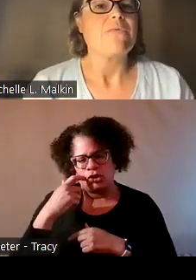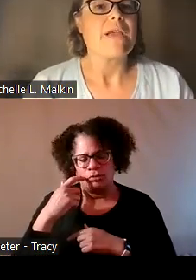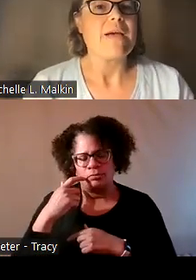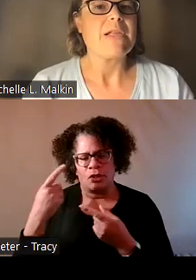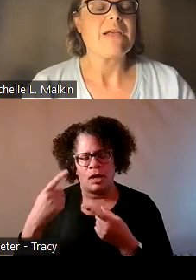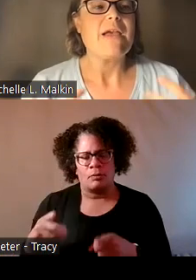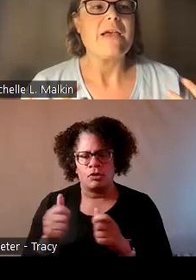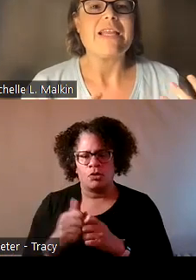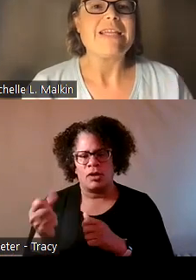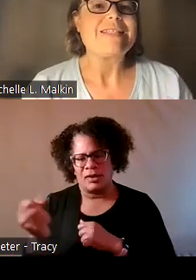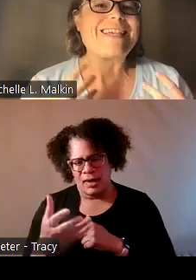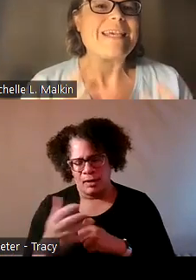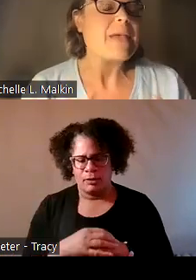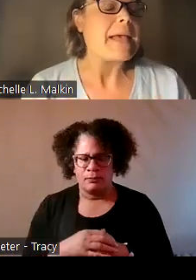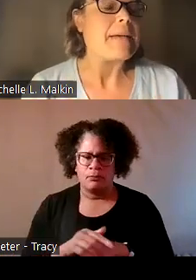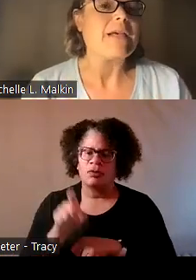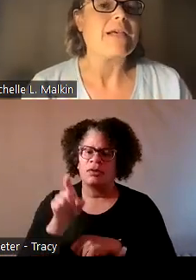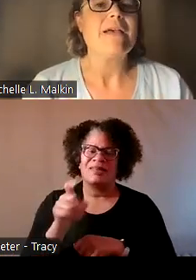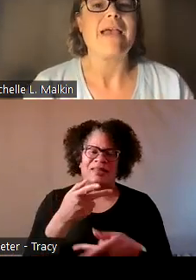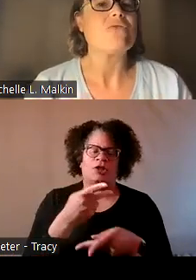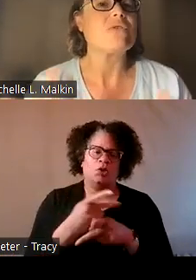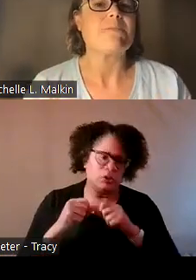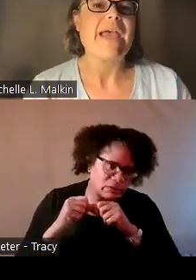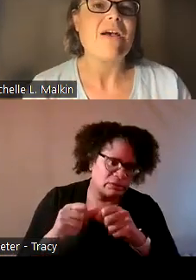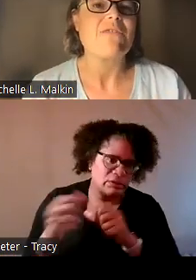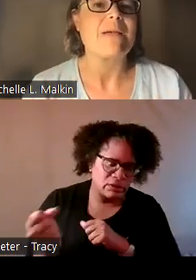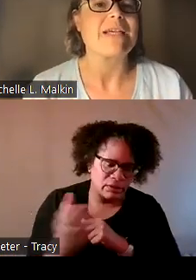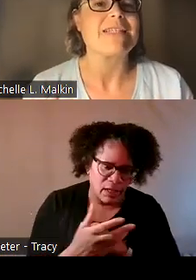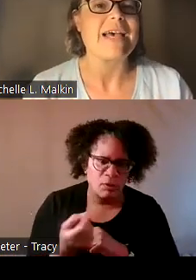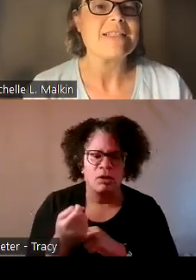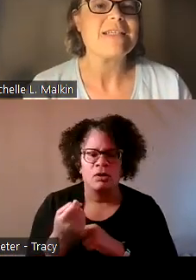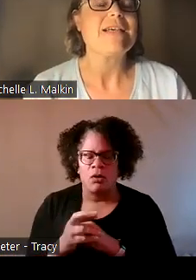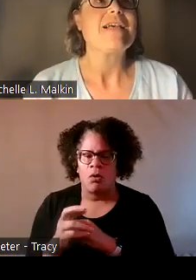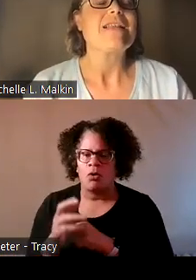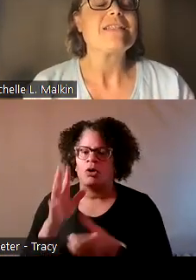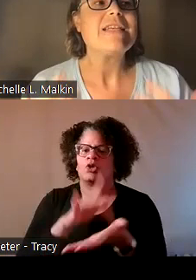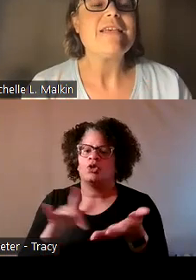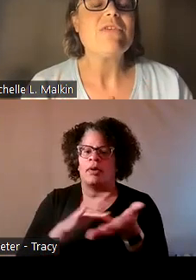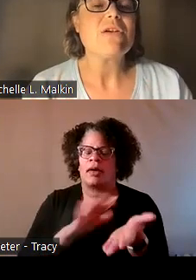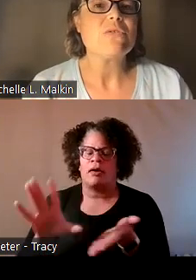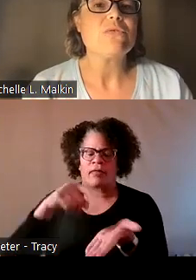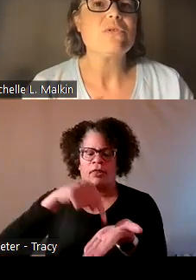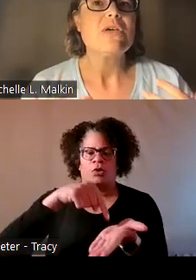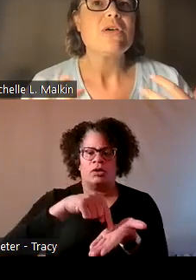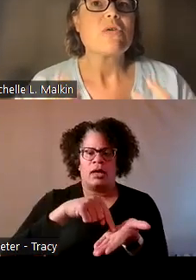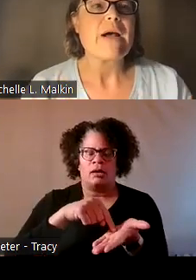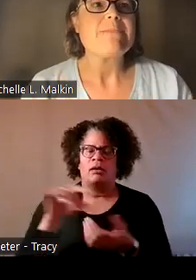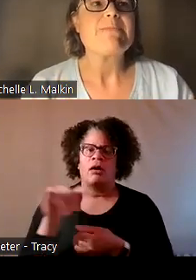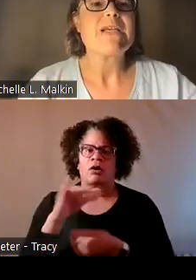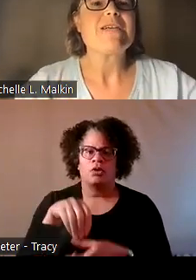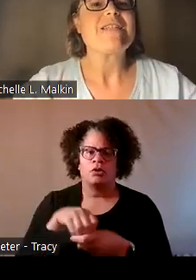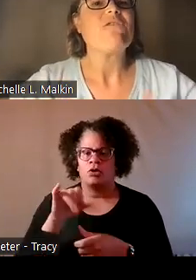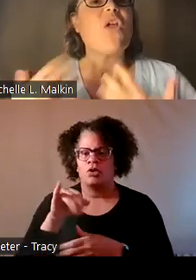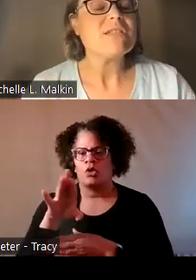of gambling, the need to keep gambling and or to pay off gambling debts. This can even include